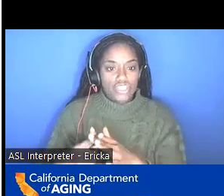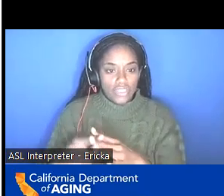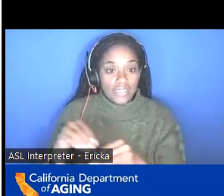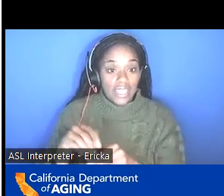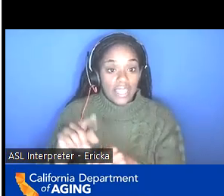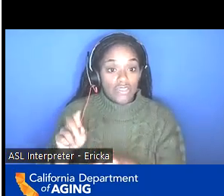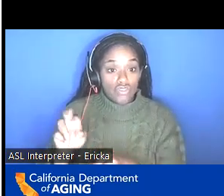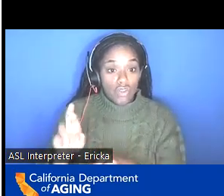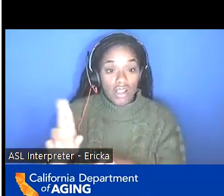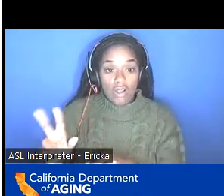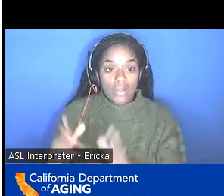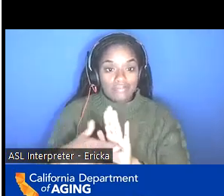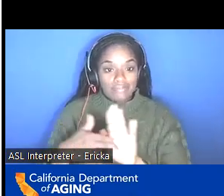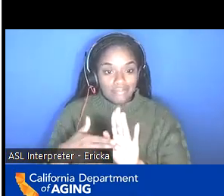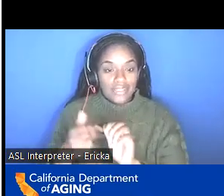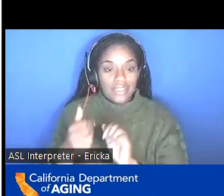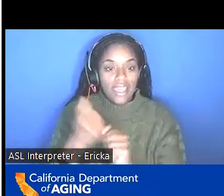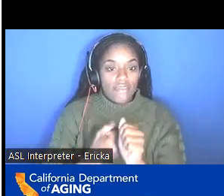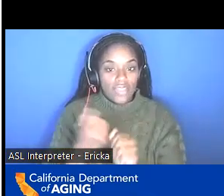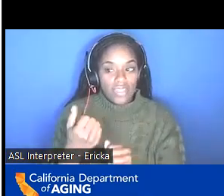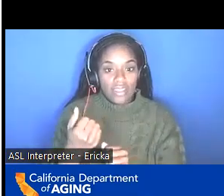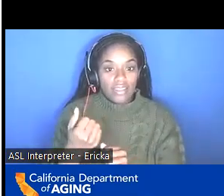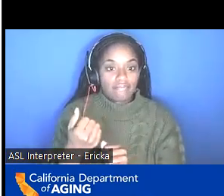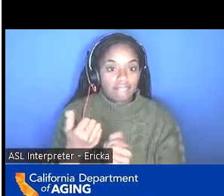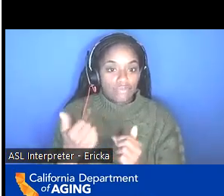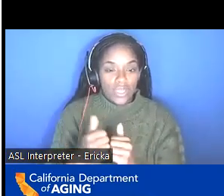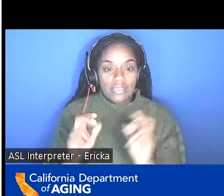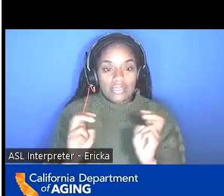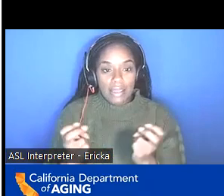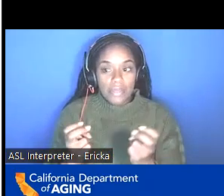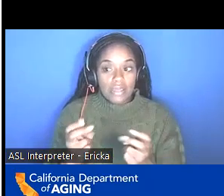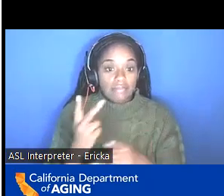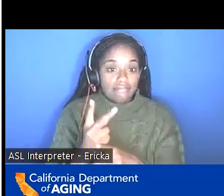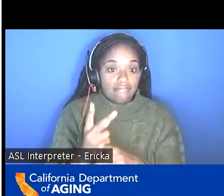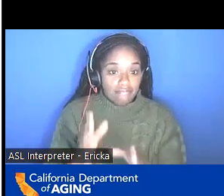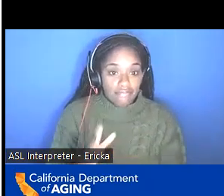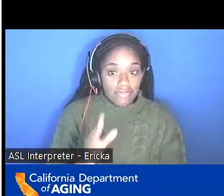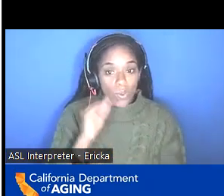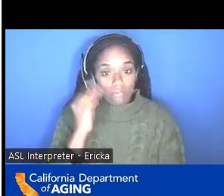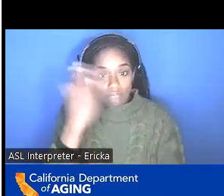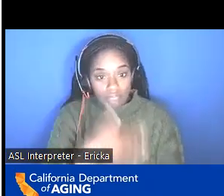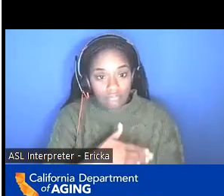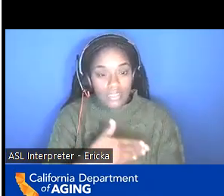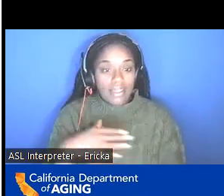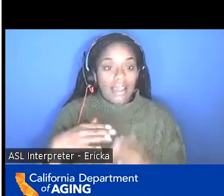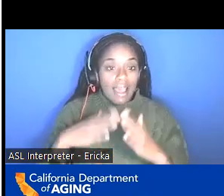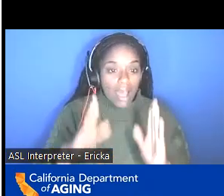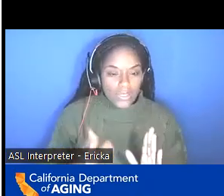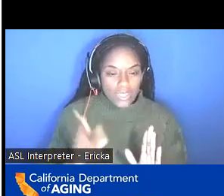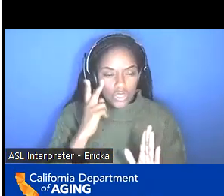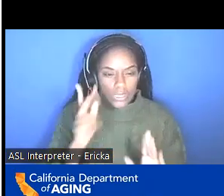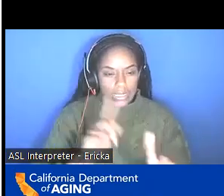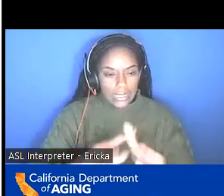tagged everything with what their topic is. So caregiving, homelessness, housing, various tags exist that you could search